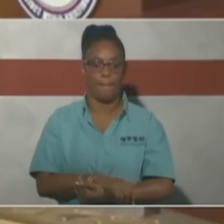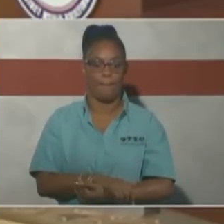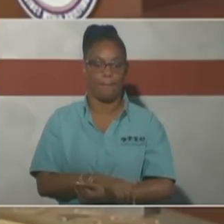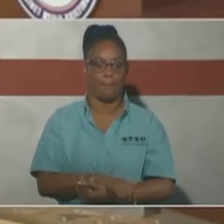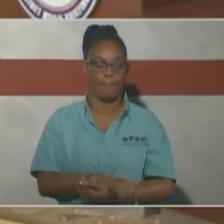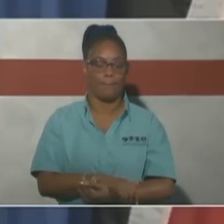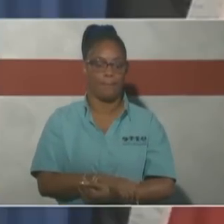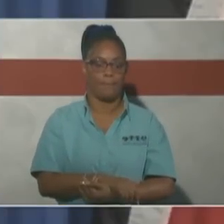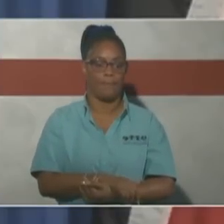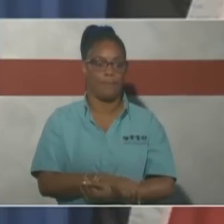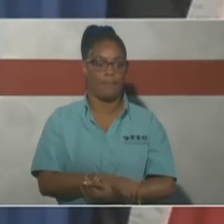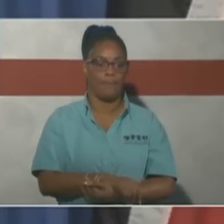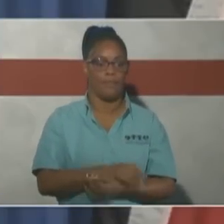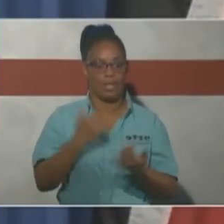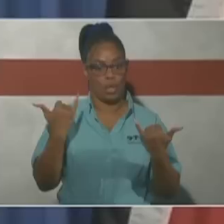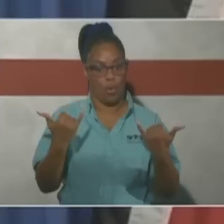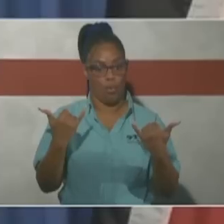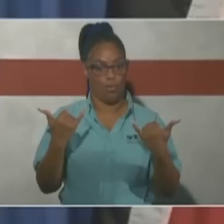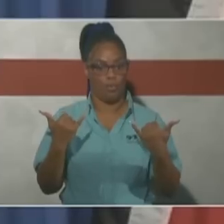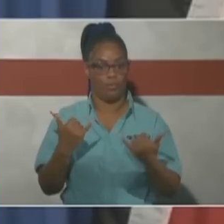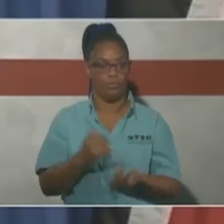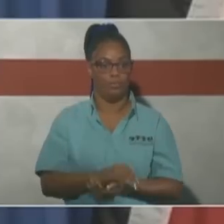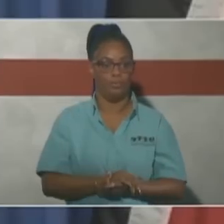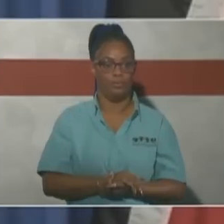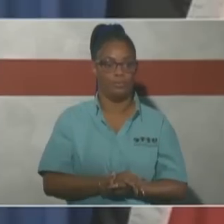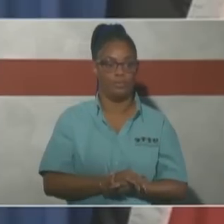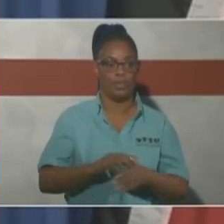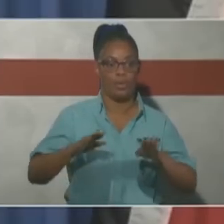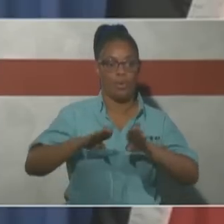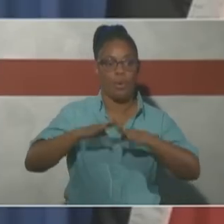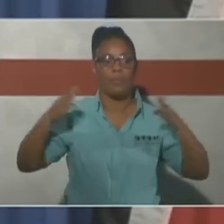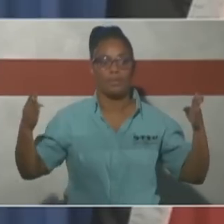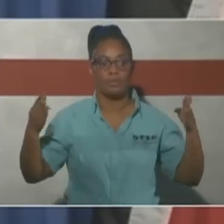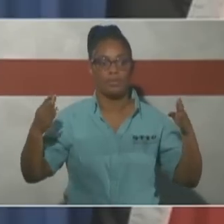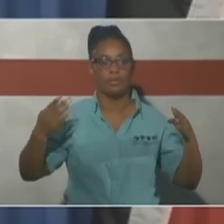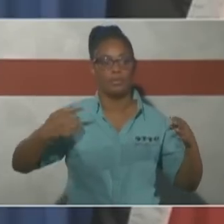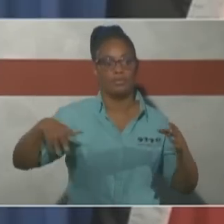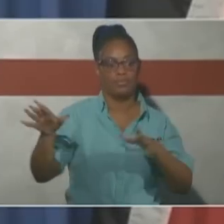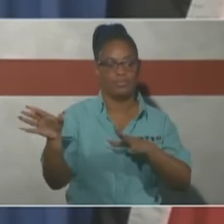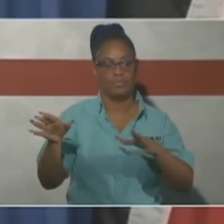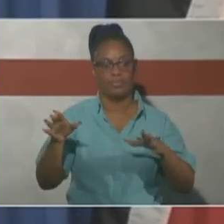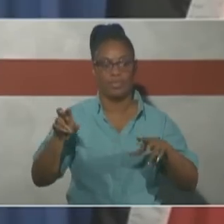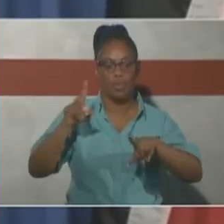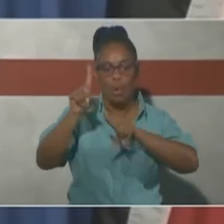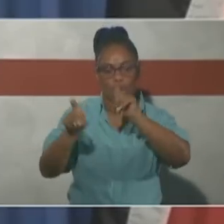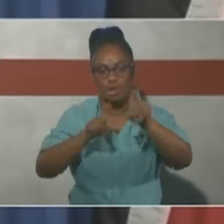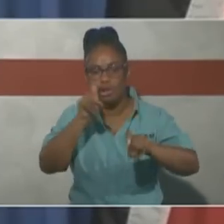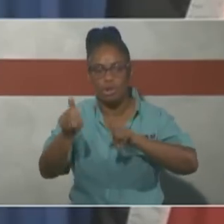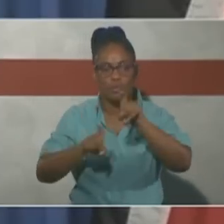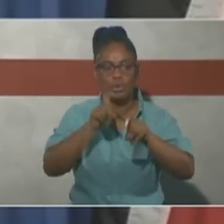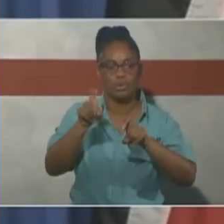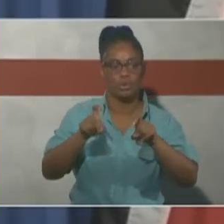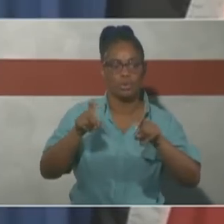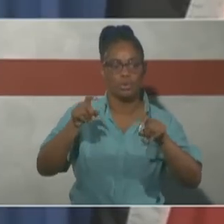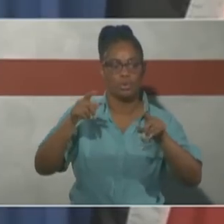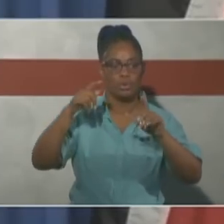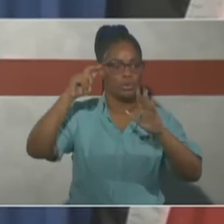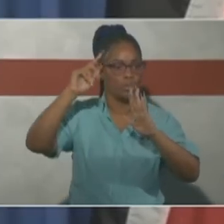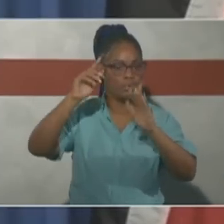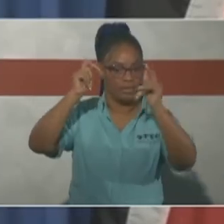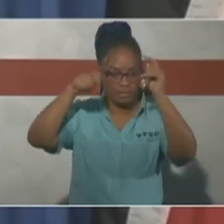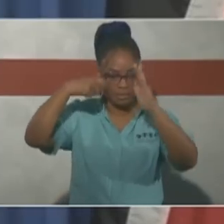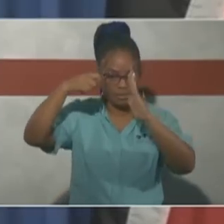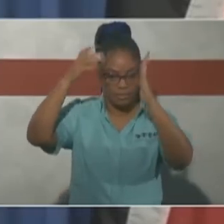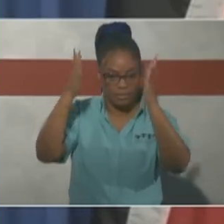Pfizer doses. And now parents are breaking down my door to get those vaccines. Do it